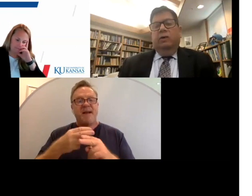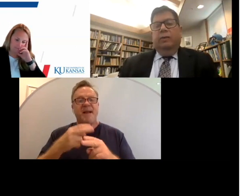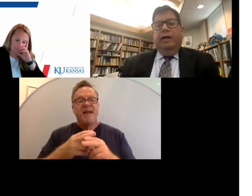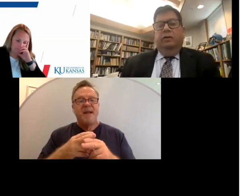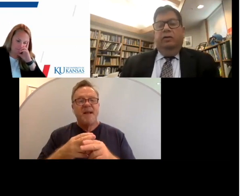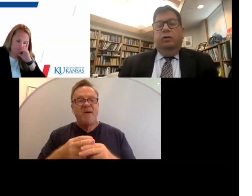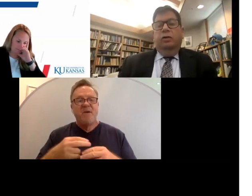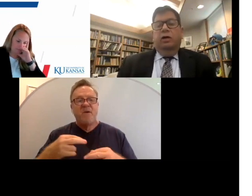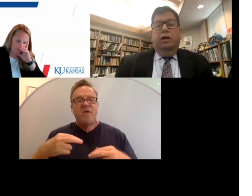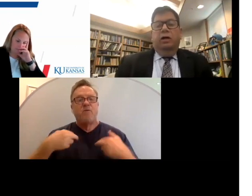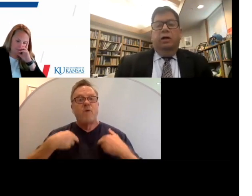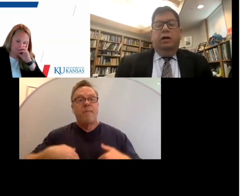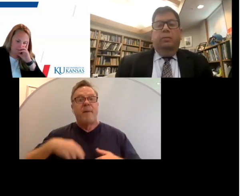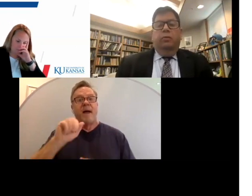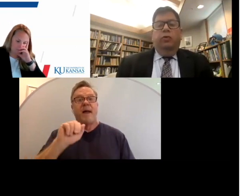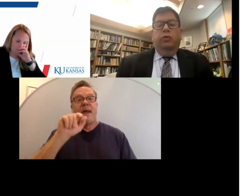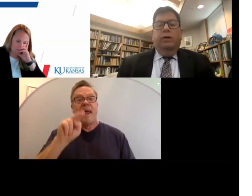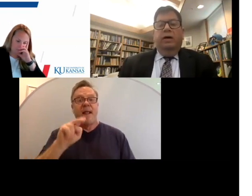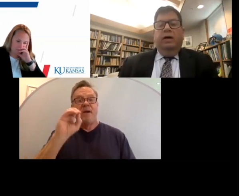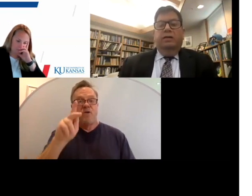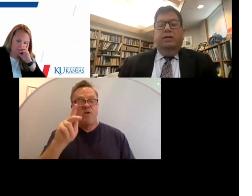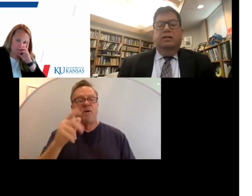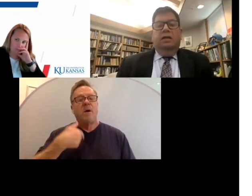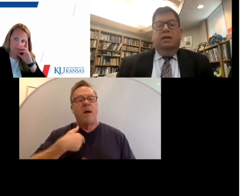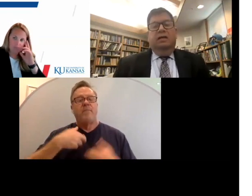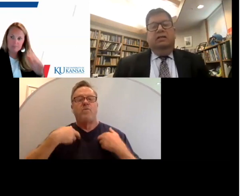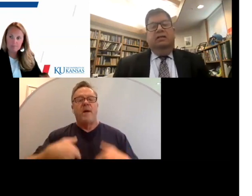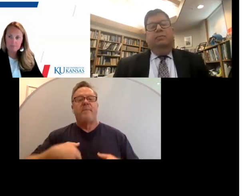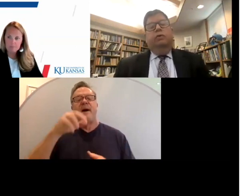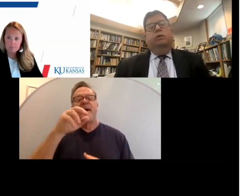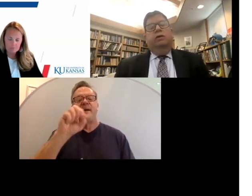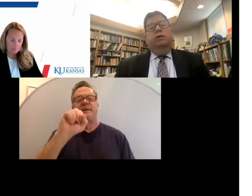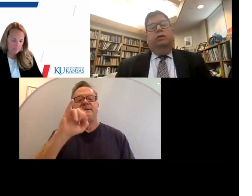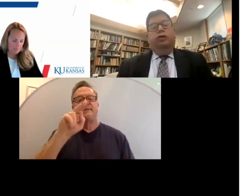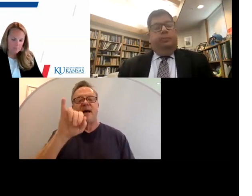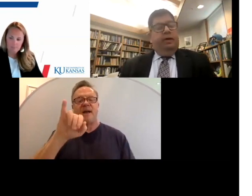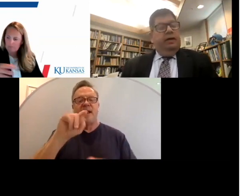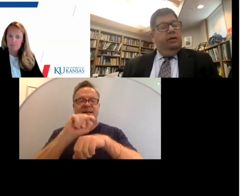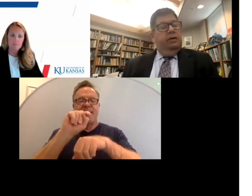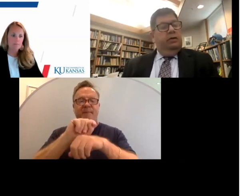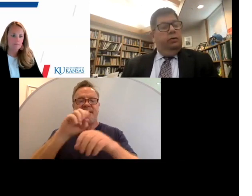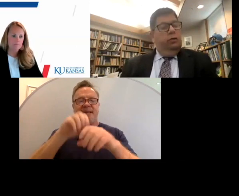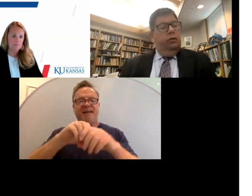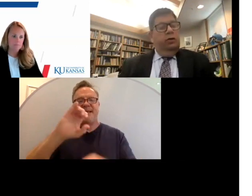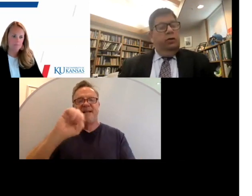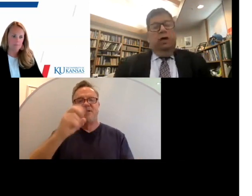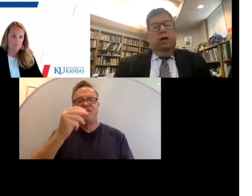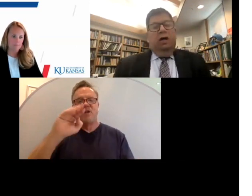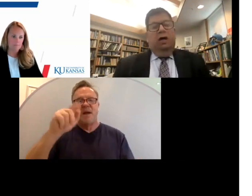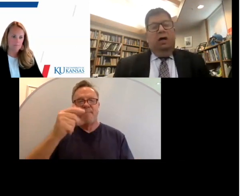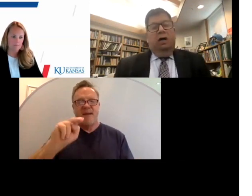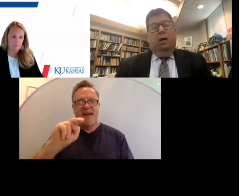Rabbi Allen Cook. I am Rabbi at Sinai Temple in Champaign, Illinois.